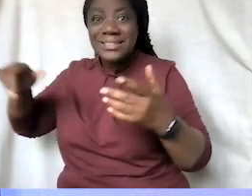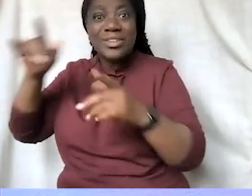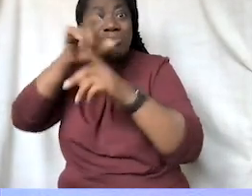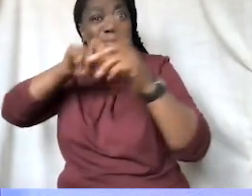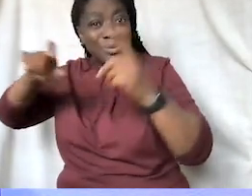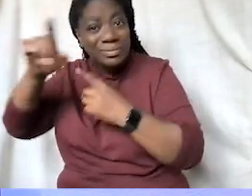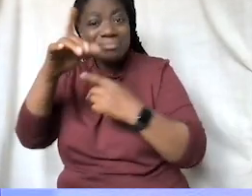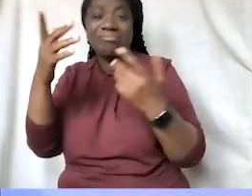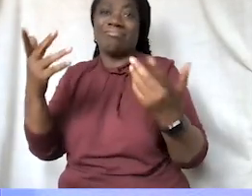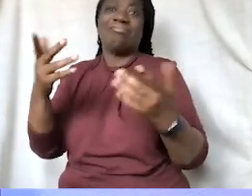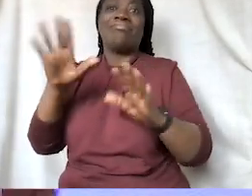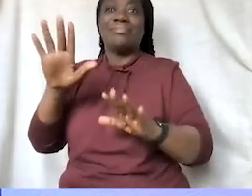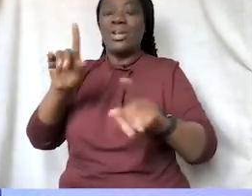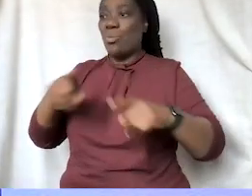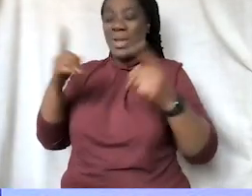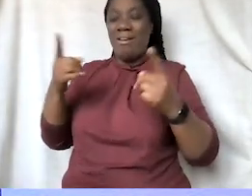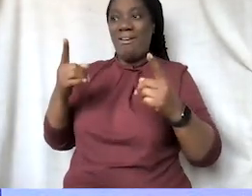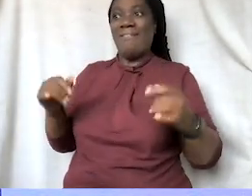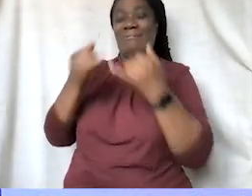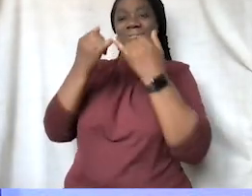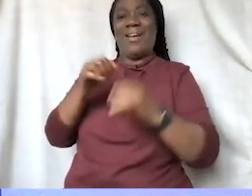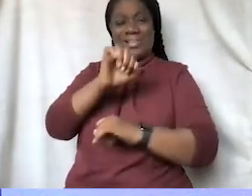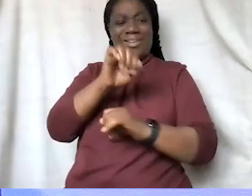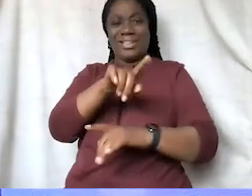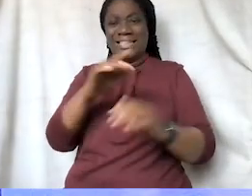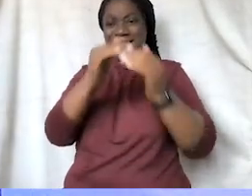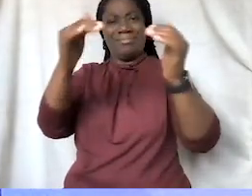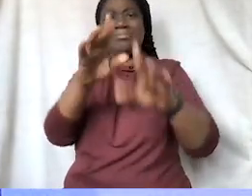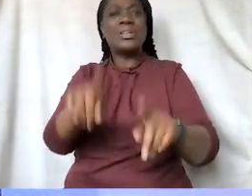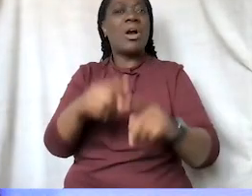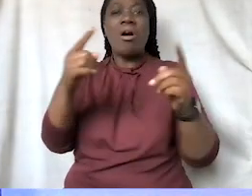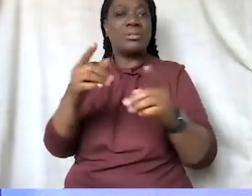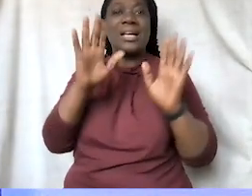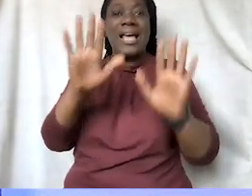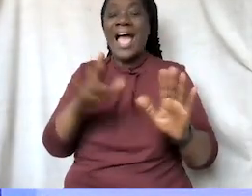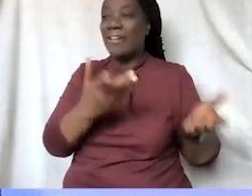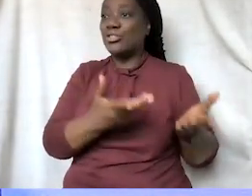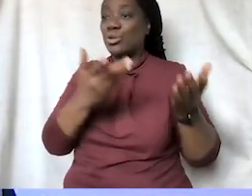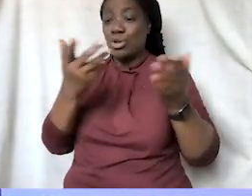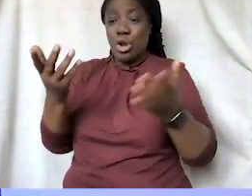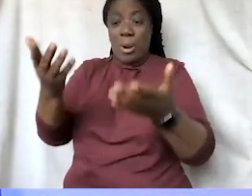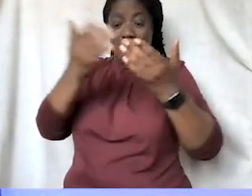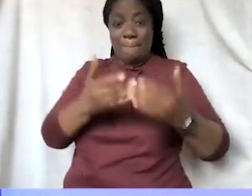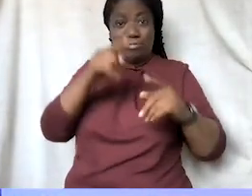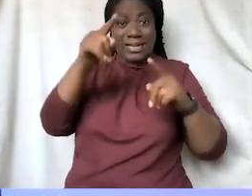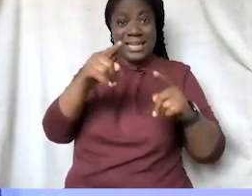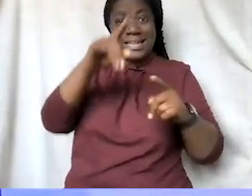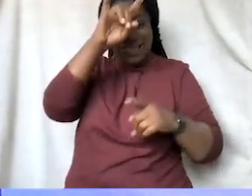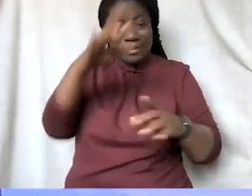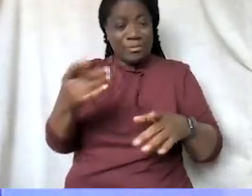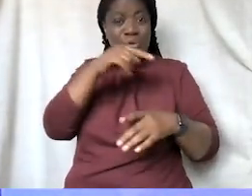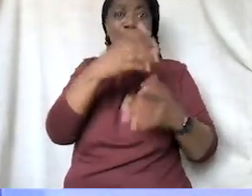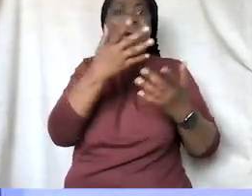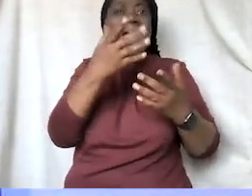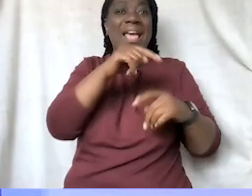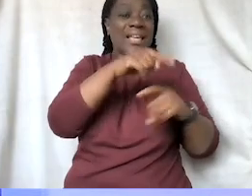We cannot fight him on his turf. We must bring him in the prayer room. You see, brethren,